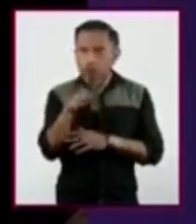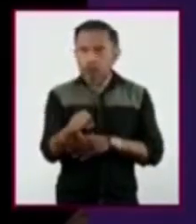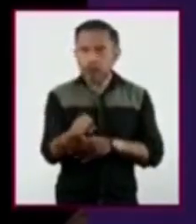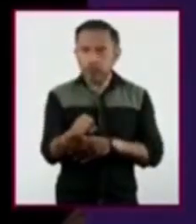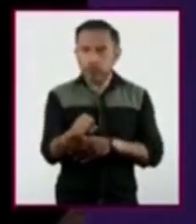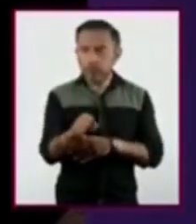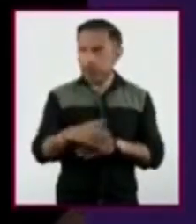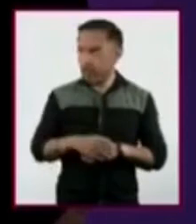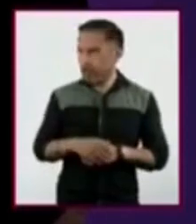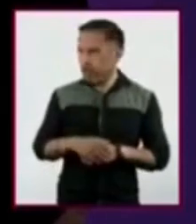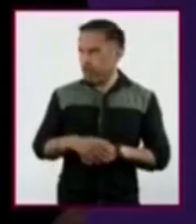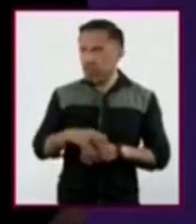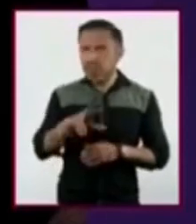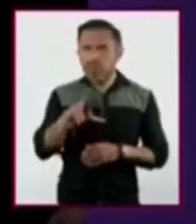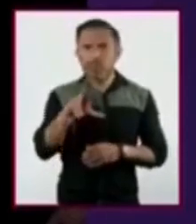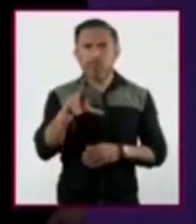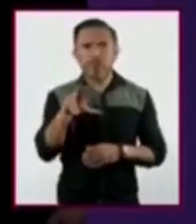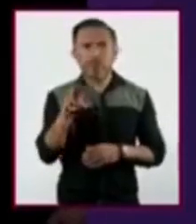$30.